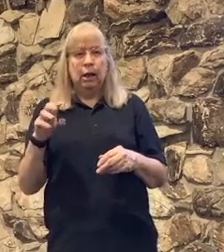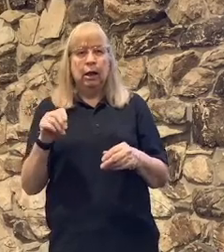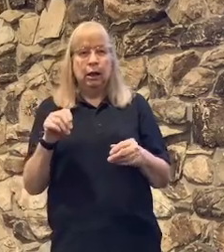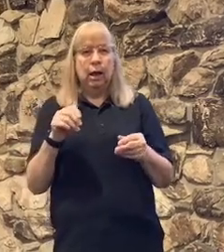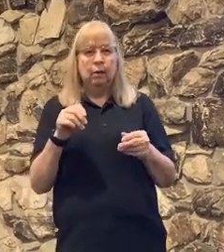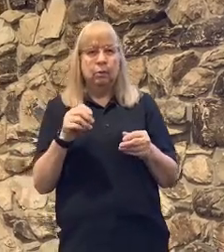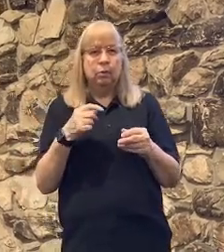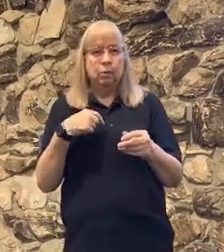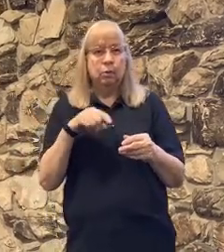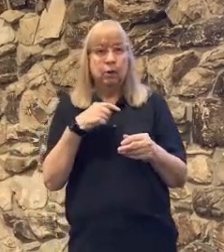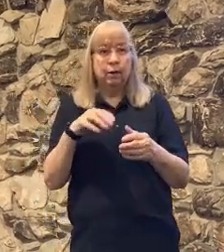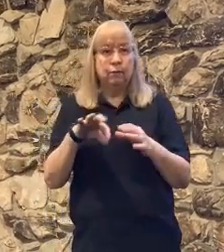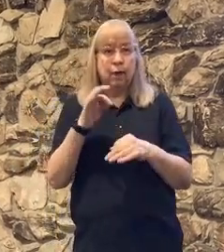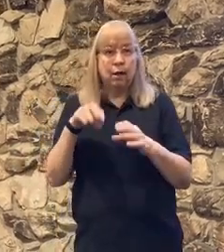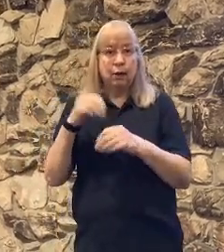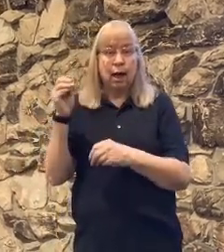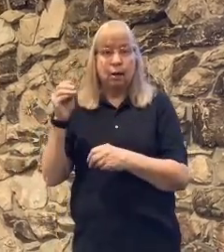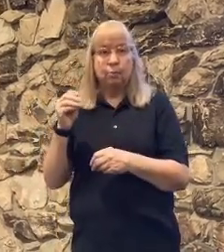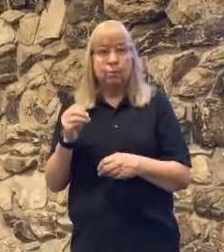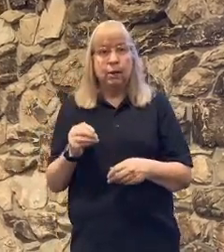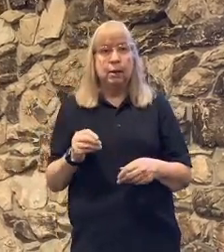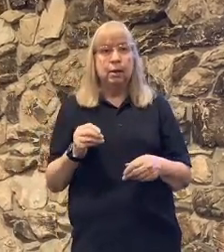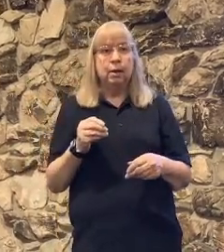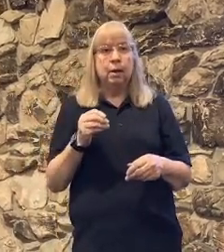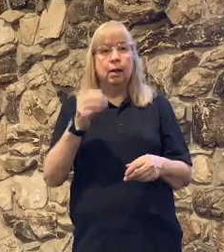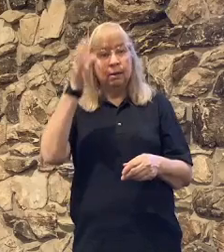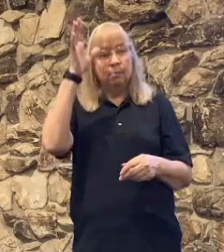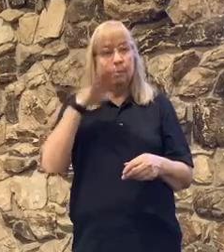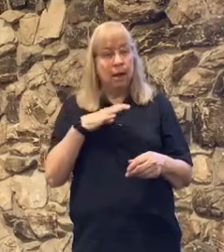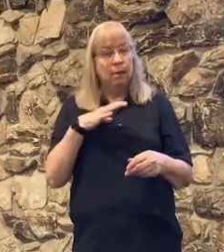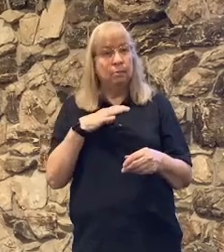He was the last one to leave that open house.